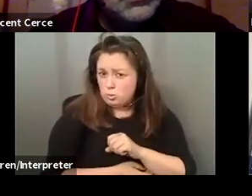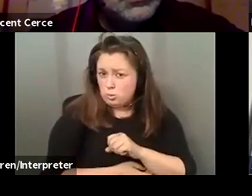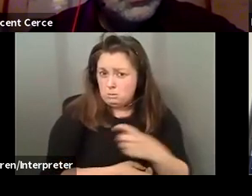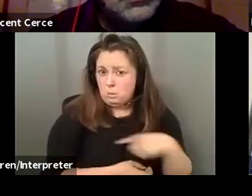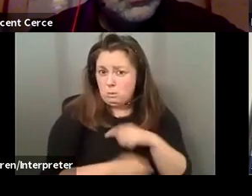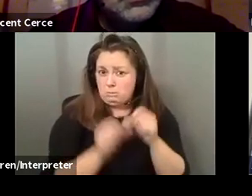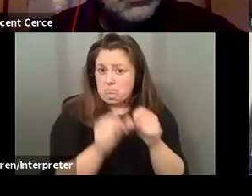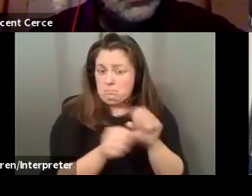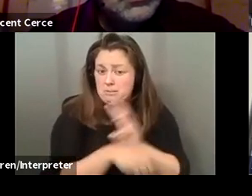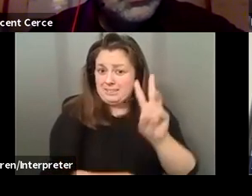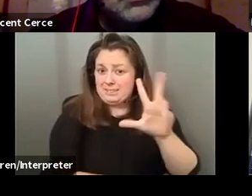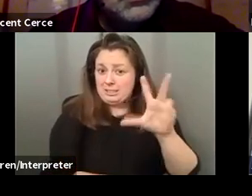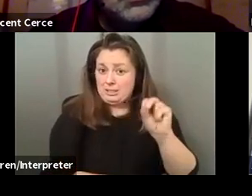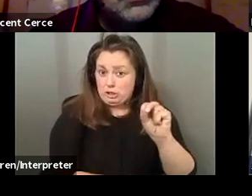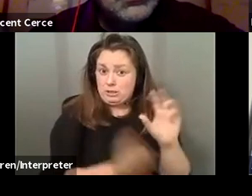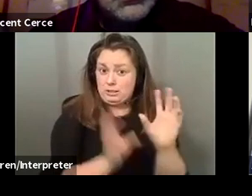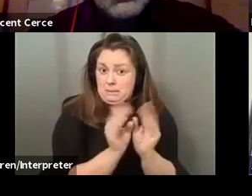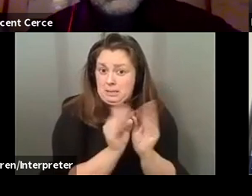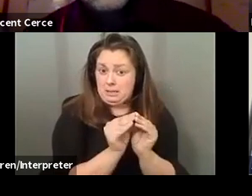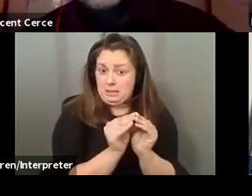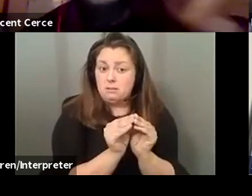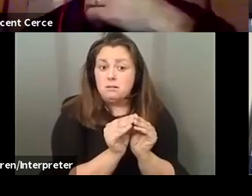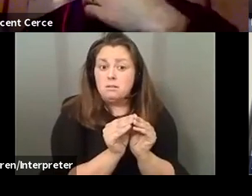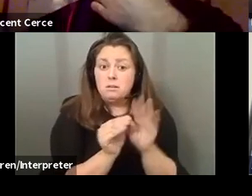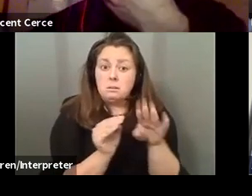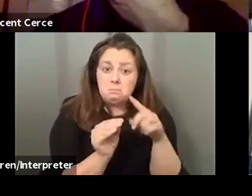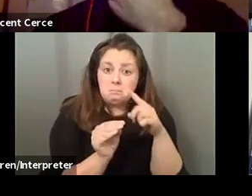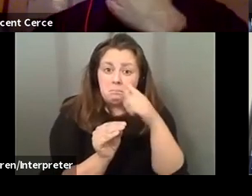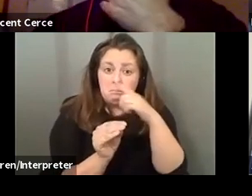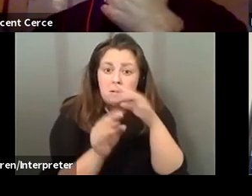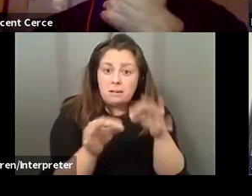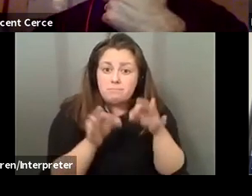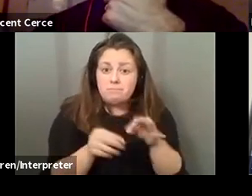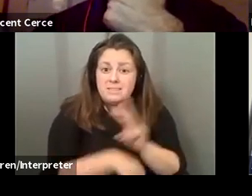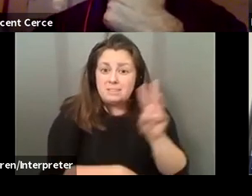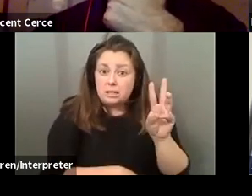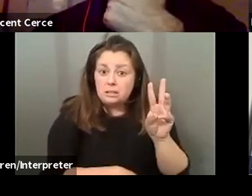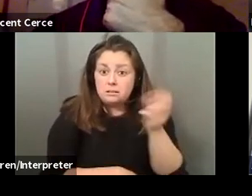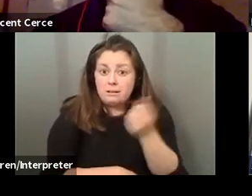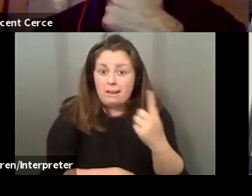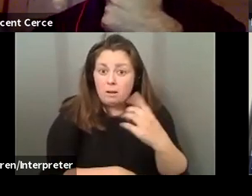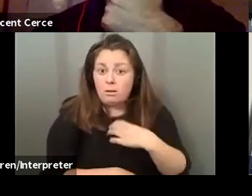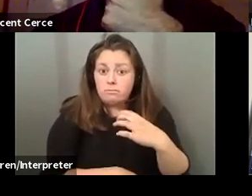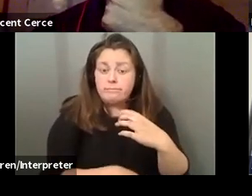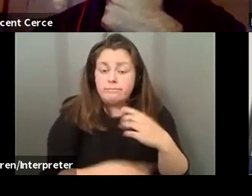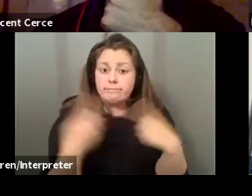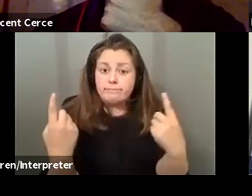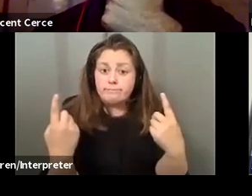6:30 meeting. Is there a reason or is there any objection to moving that to six, moving that earlier? Would anybody have a problem with that? I